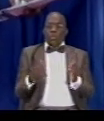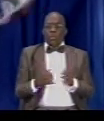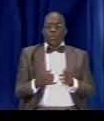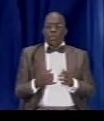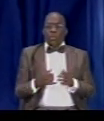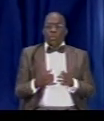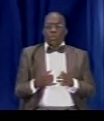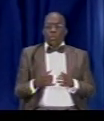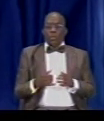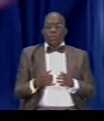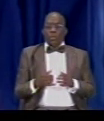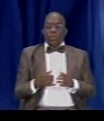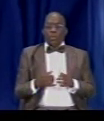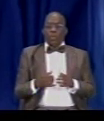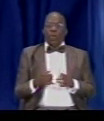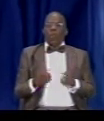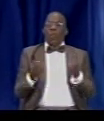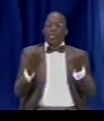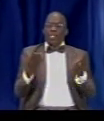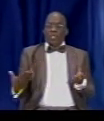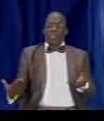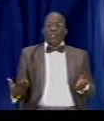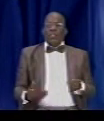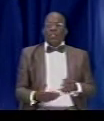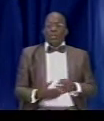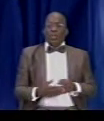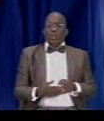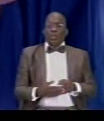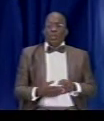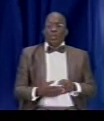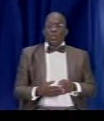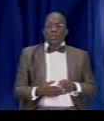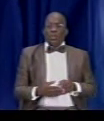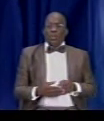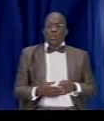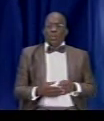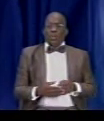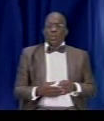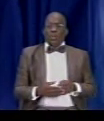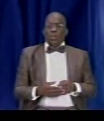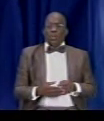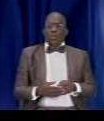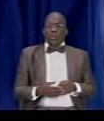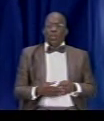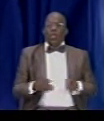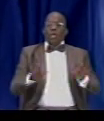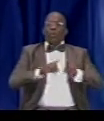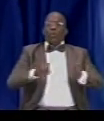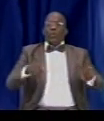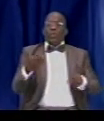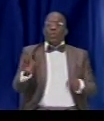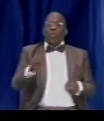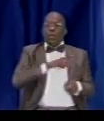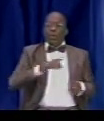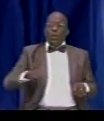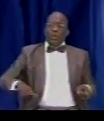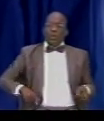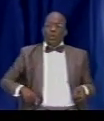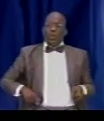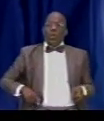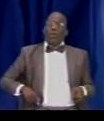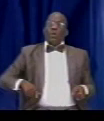septic uterus, and many more, or some genetic incompatibility in the corpus. But the Lord God will work